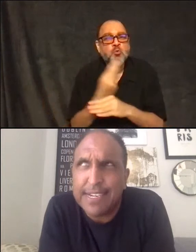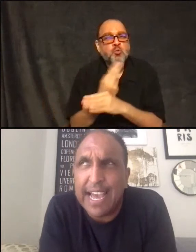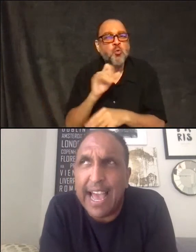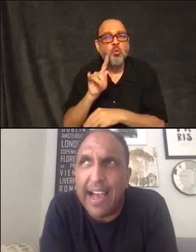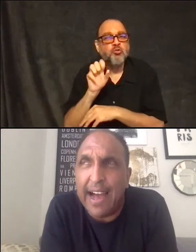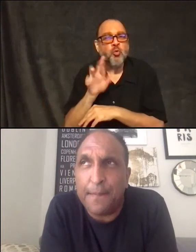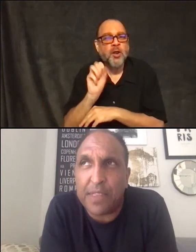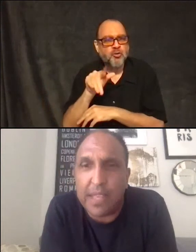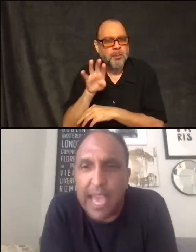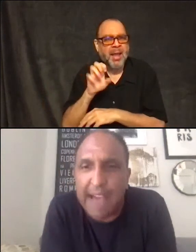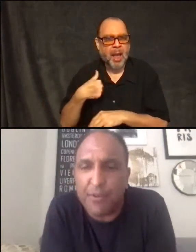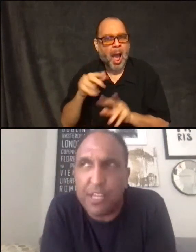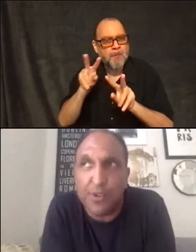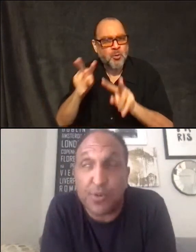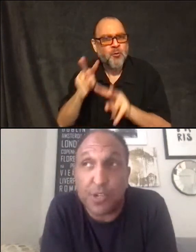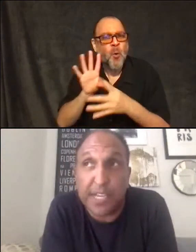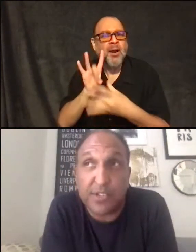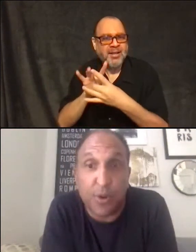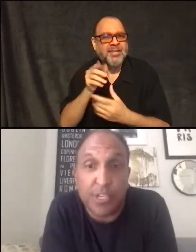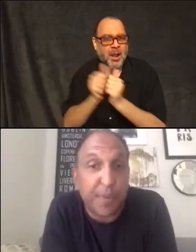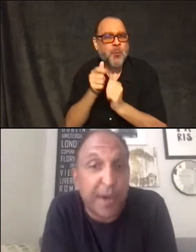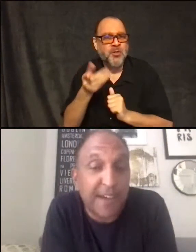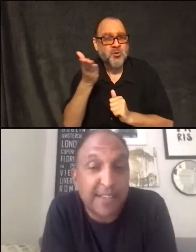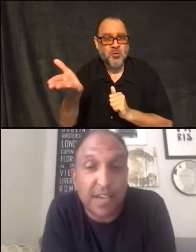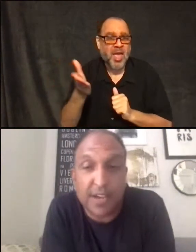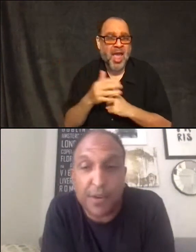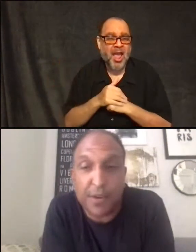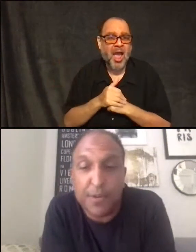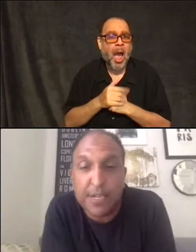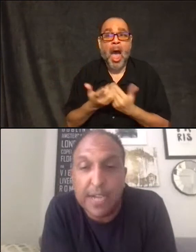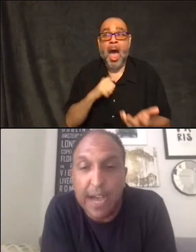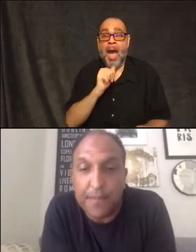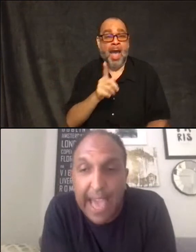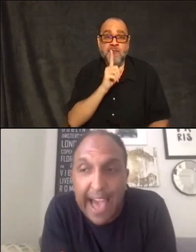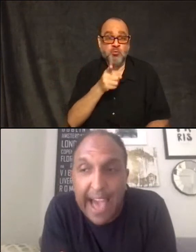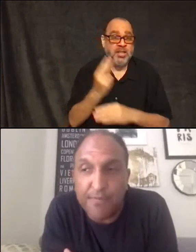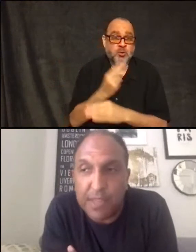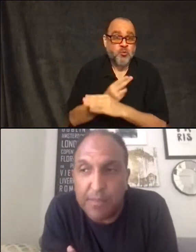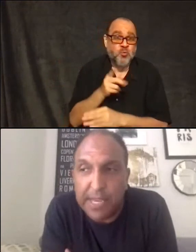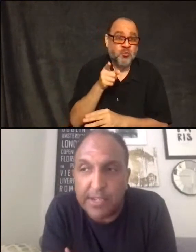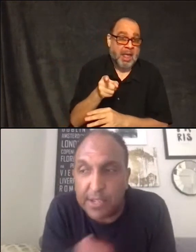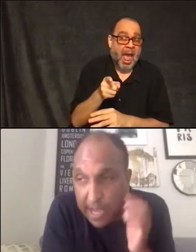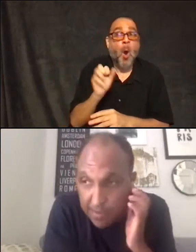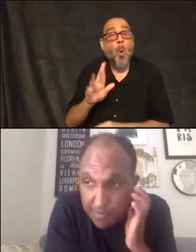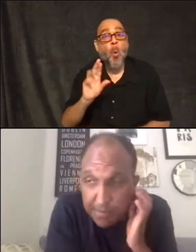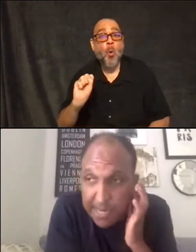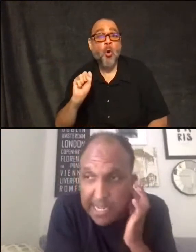actually haven't really used Twitter Spaces nor Spotify's Green Room. I have